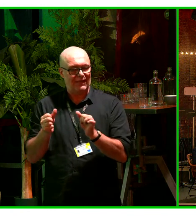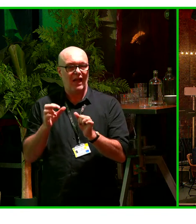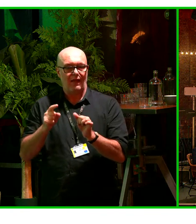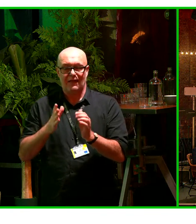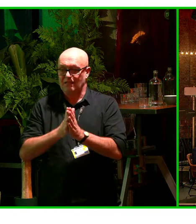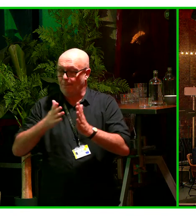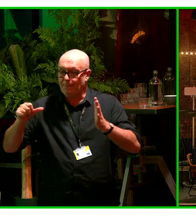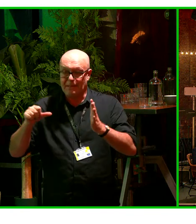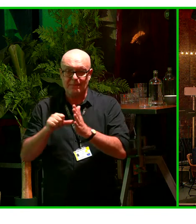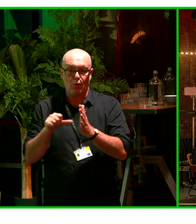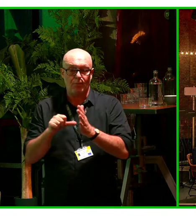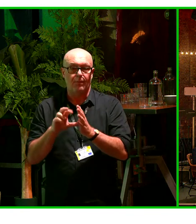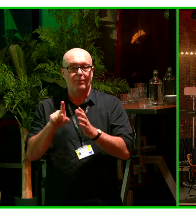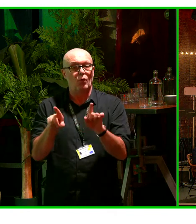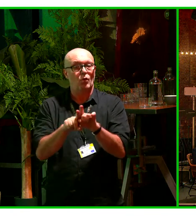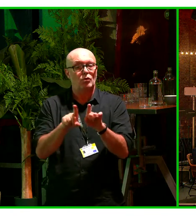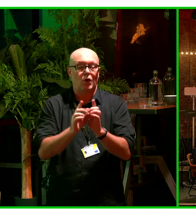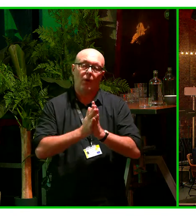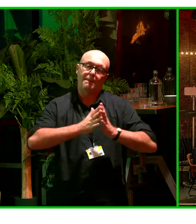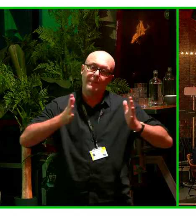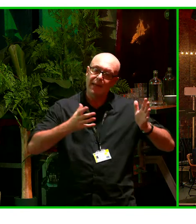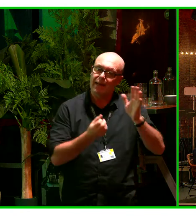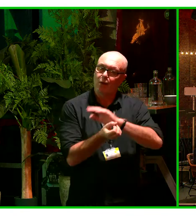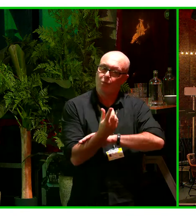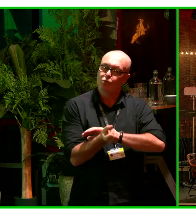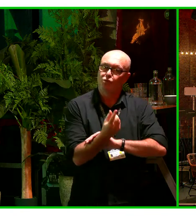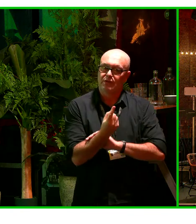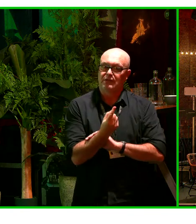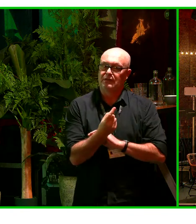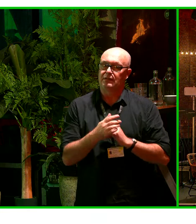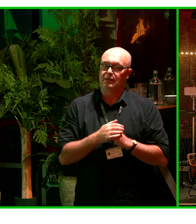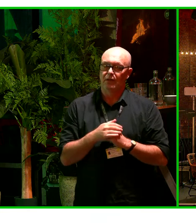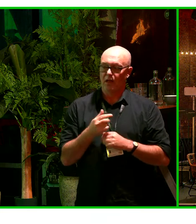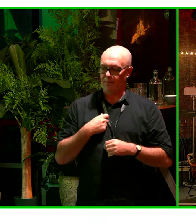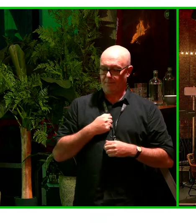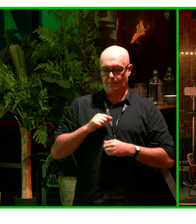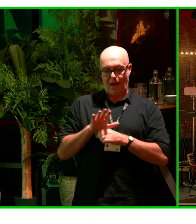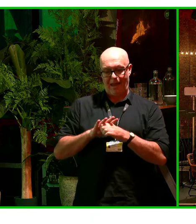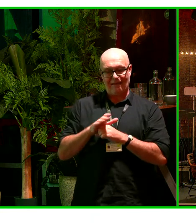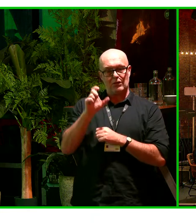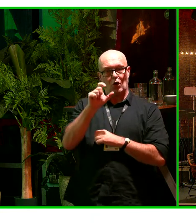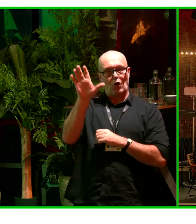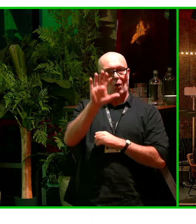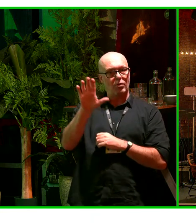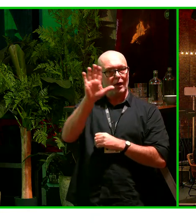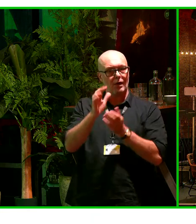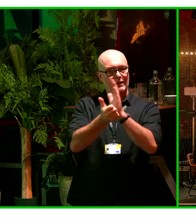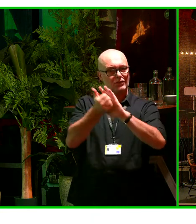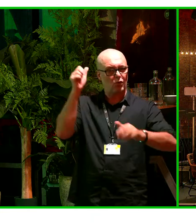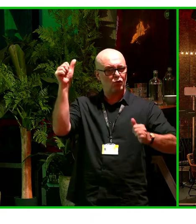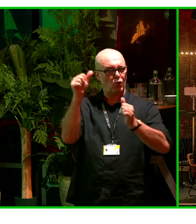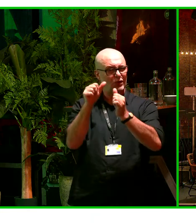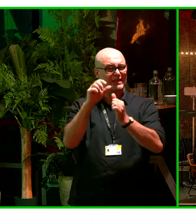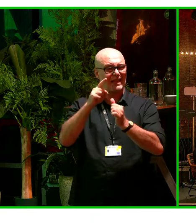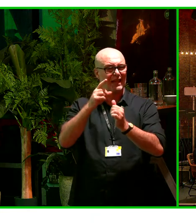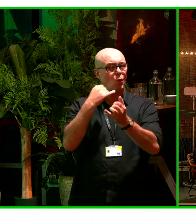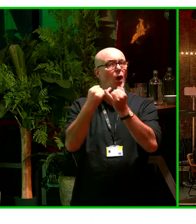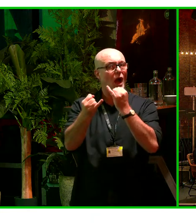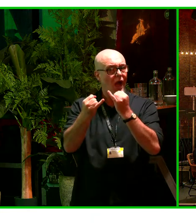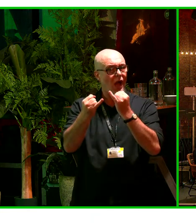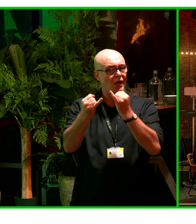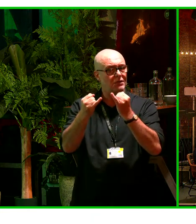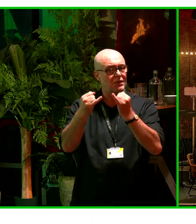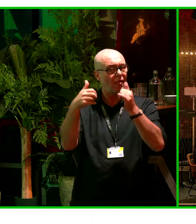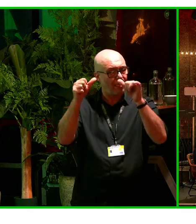massive skill shortages in the construction industry in general. Up where I'm in Cumbria, that is more acute than elsewhere in the Northwest because of the lack of